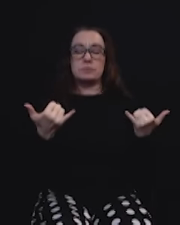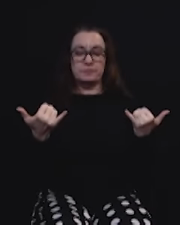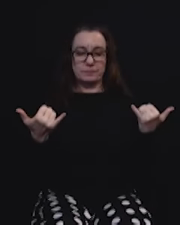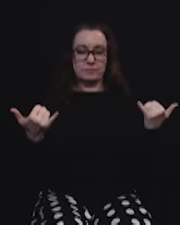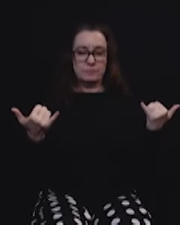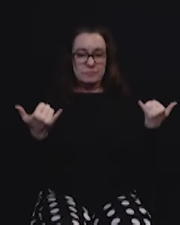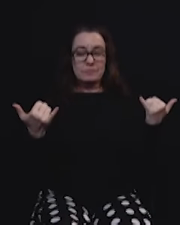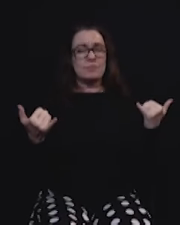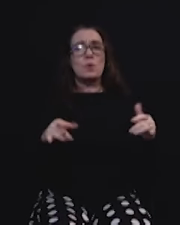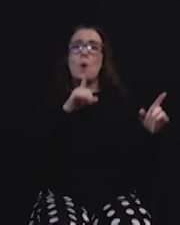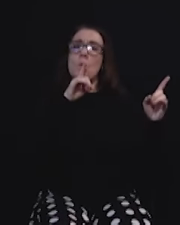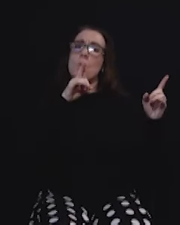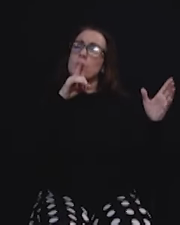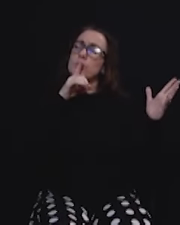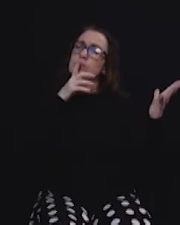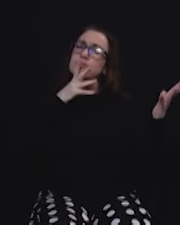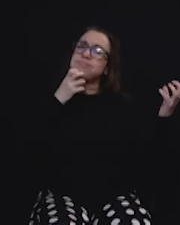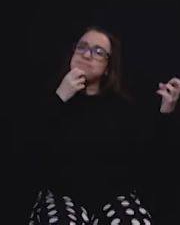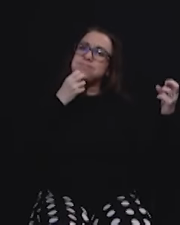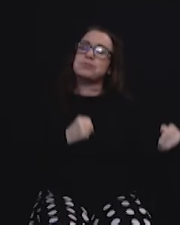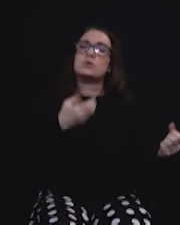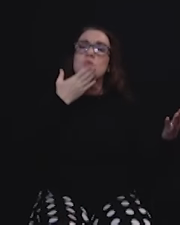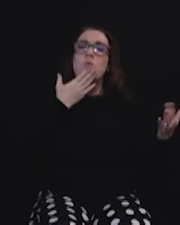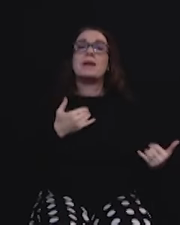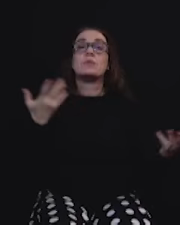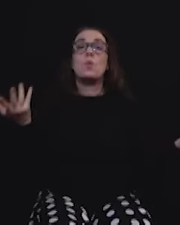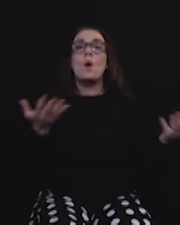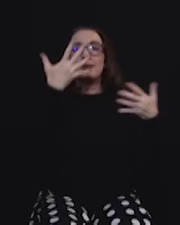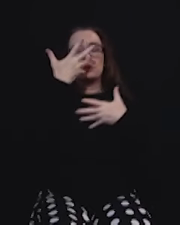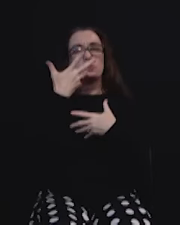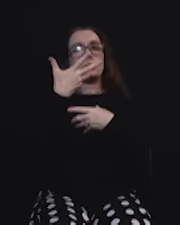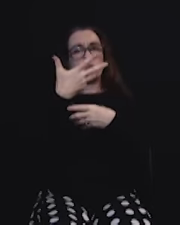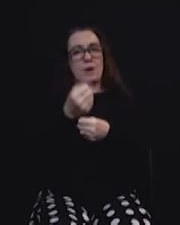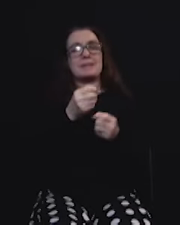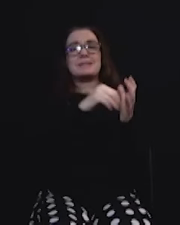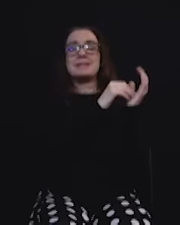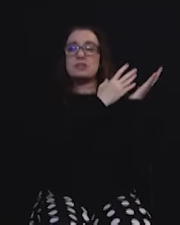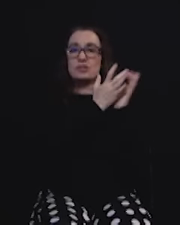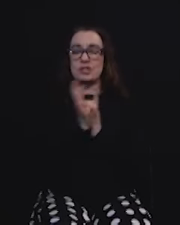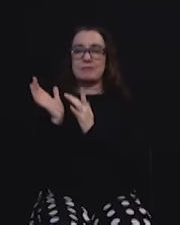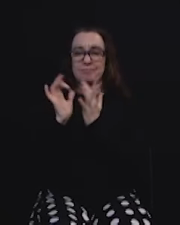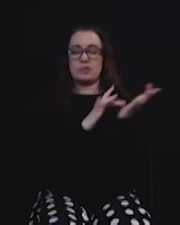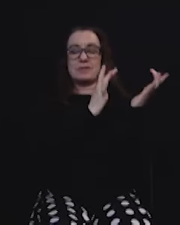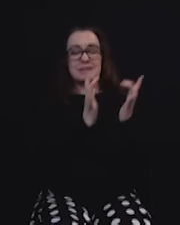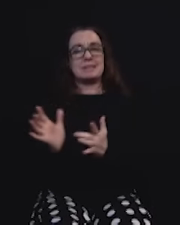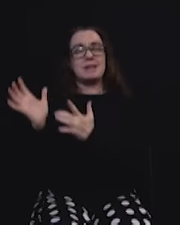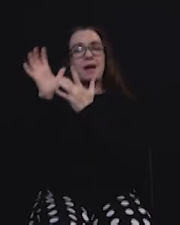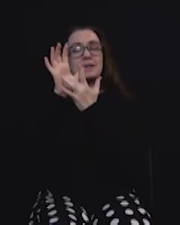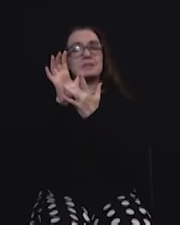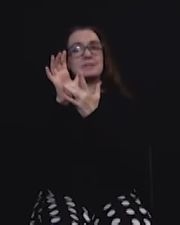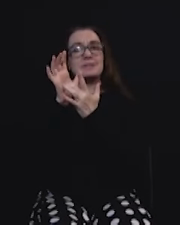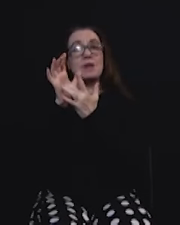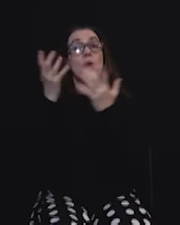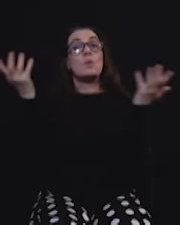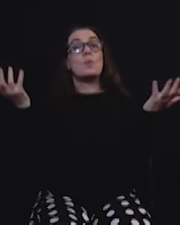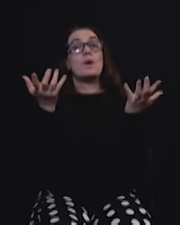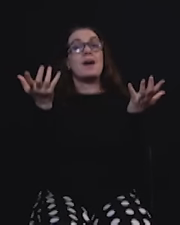'Tis so sweet to trust in Jesus, just